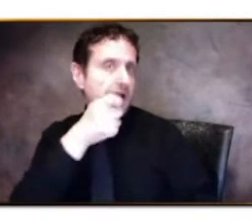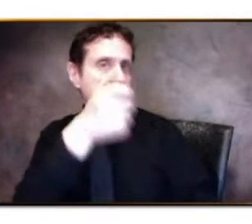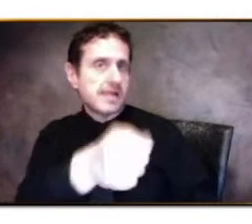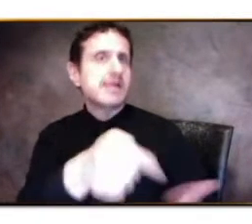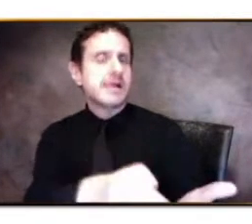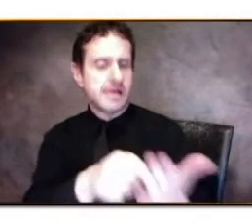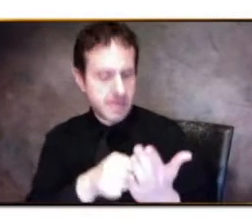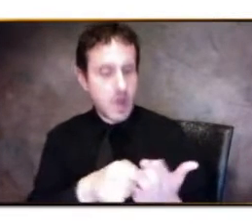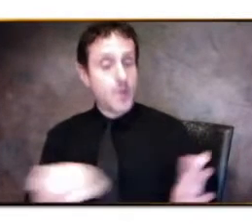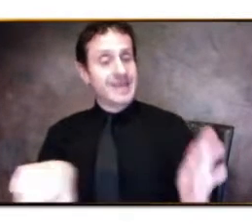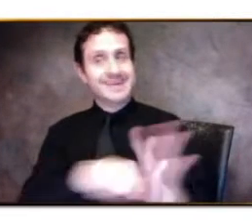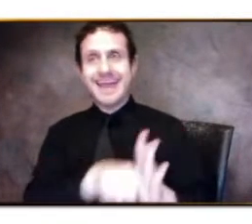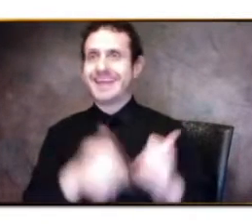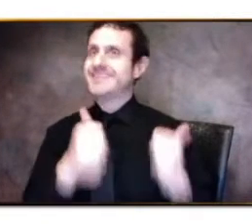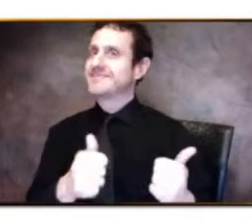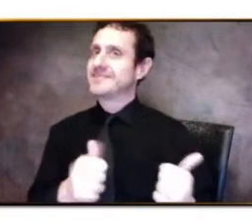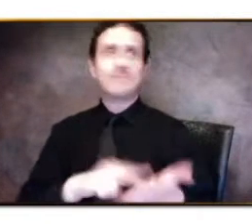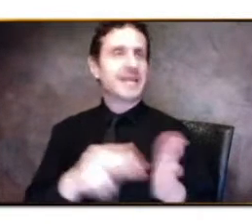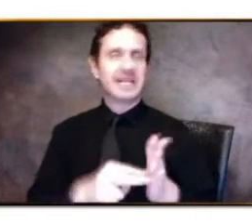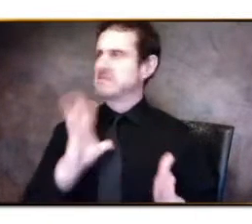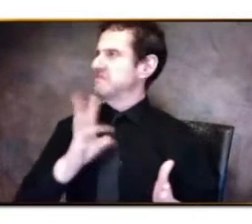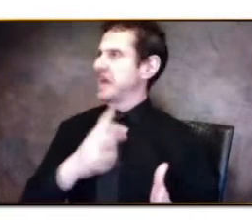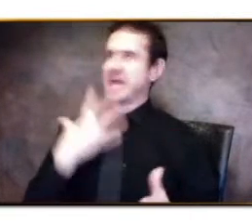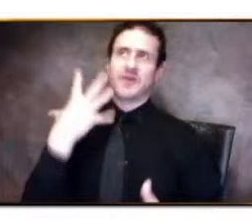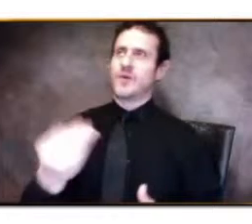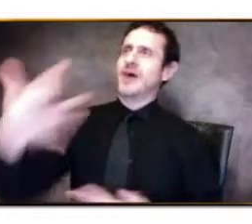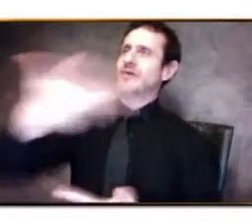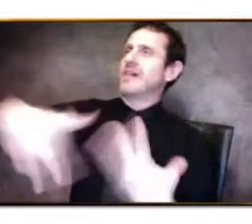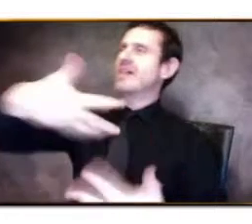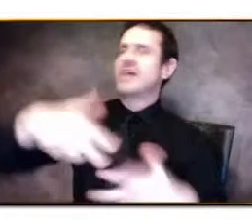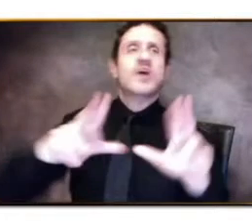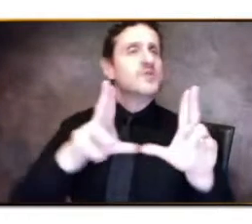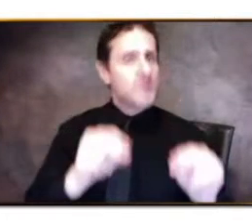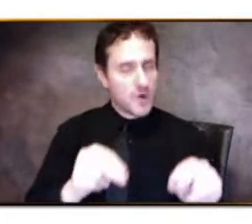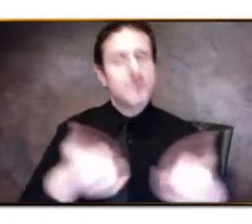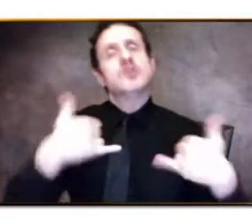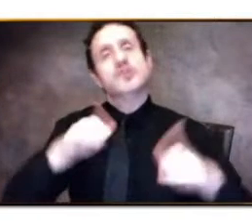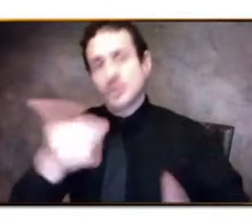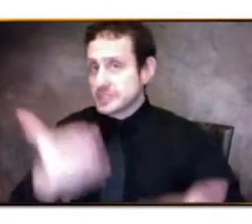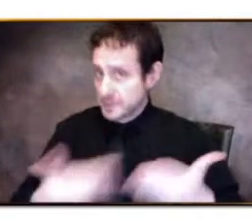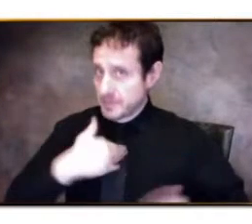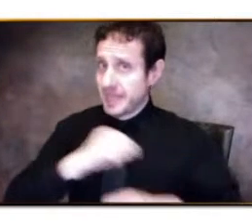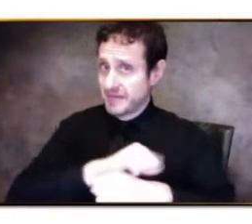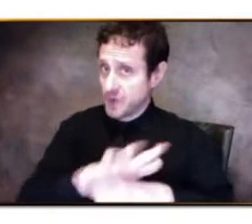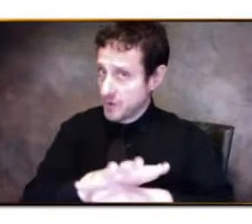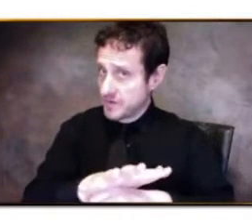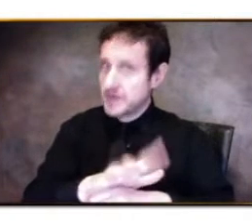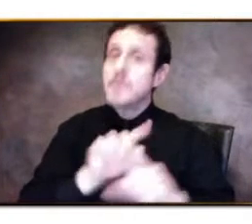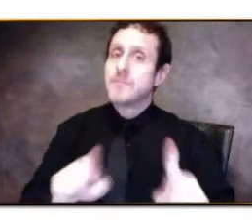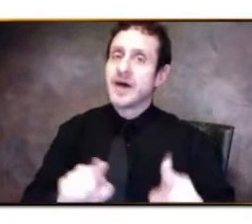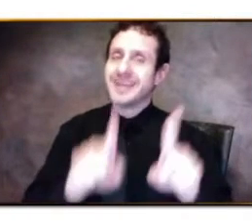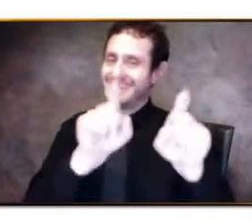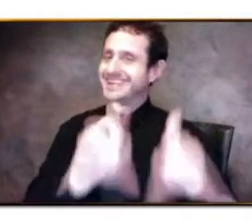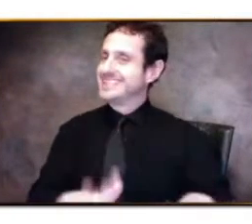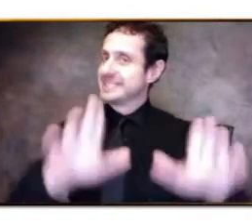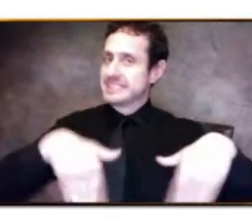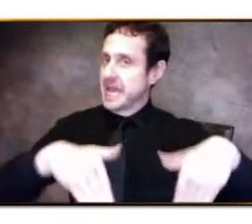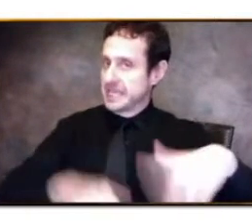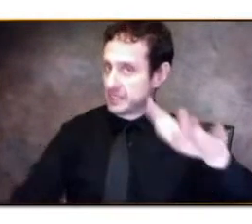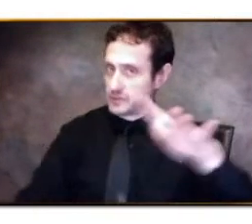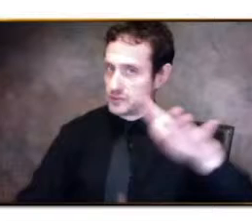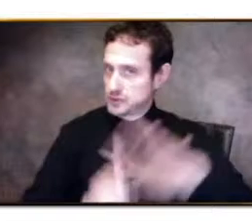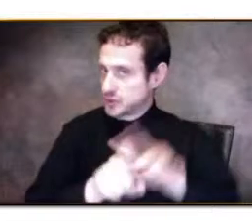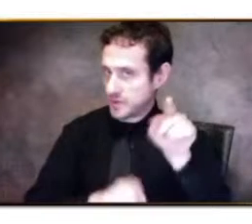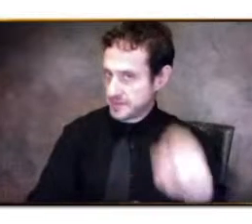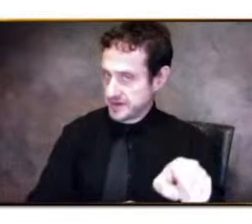any kind of free pass. That's especially true going into this holiday weekend. The safest thing we can do for